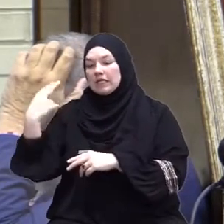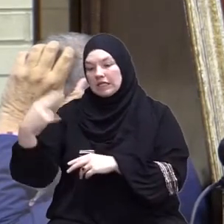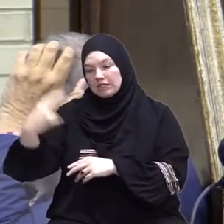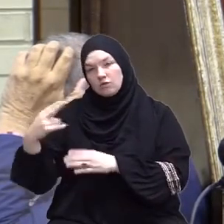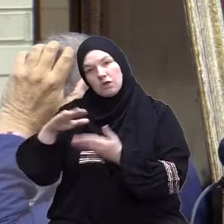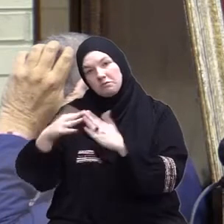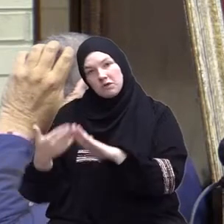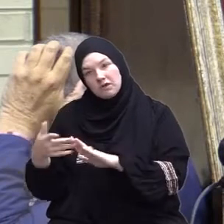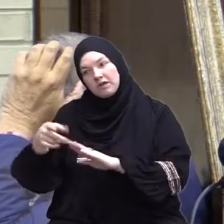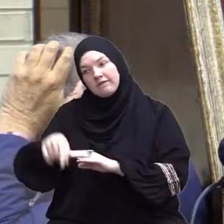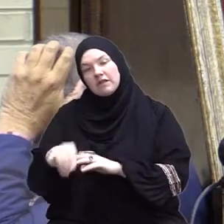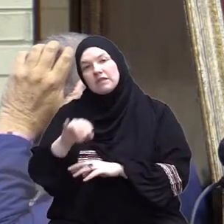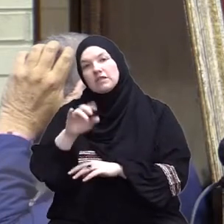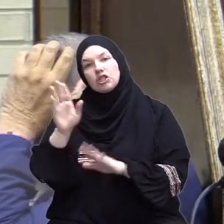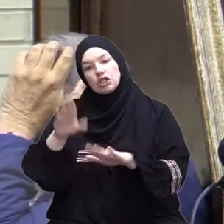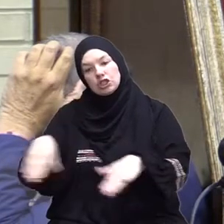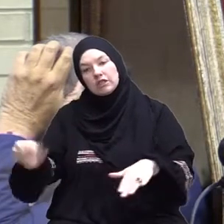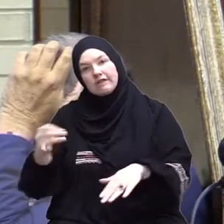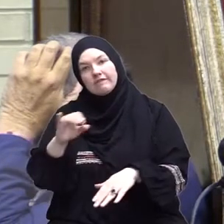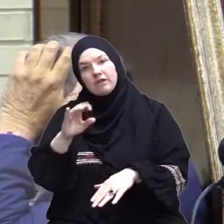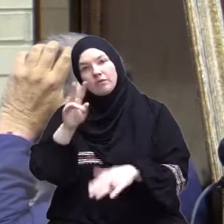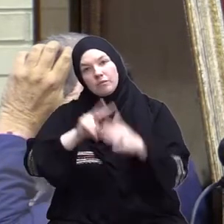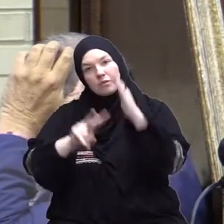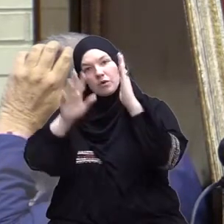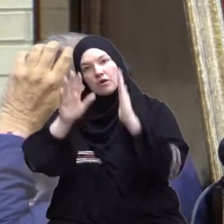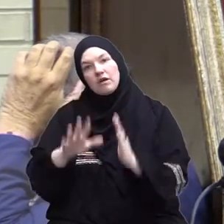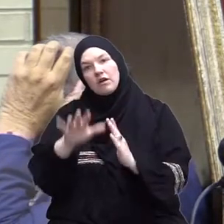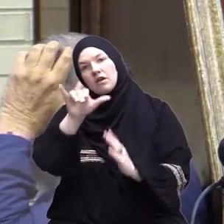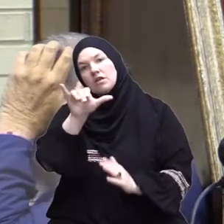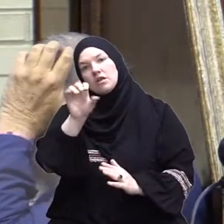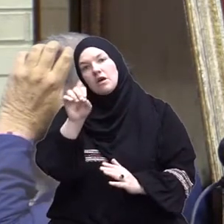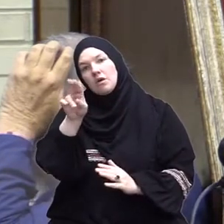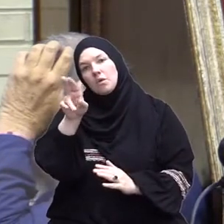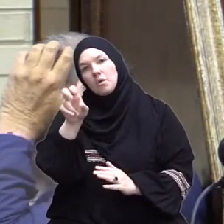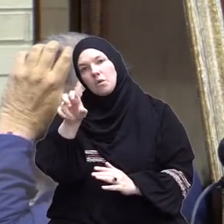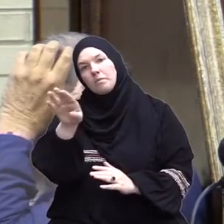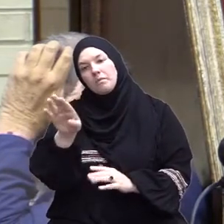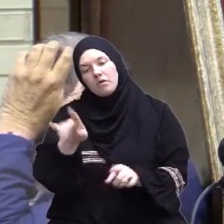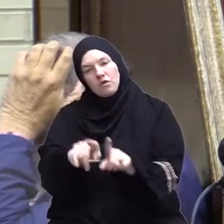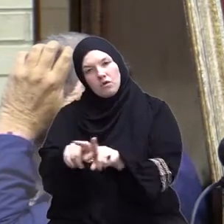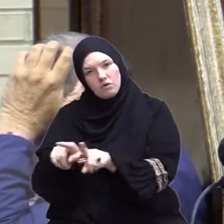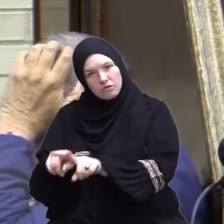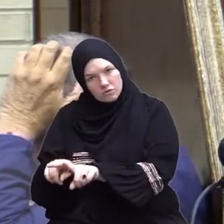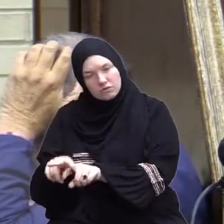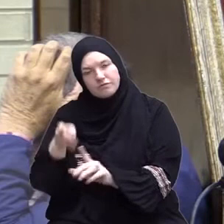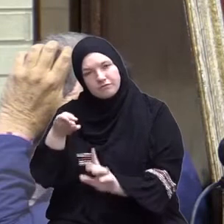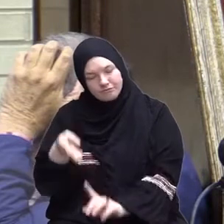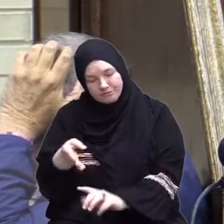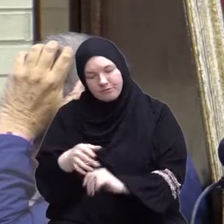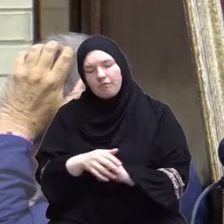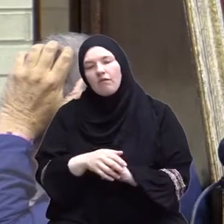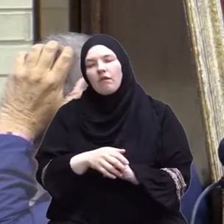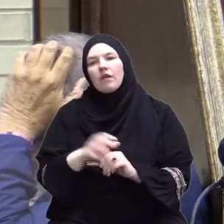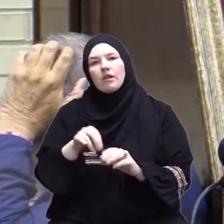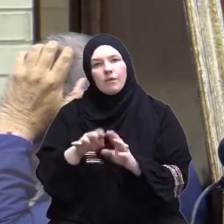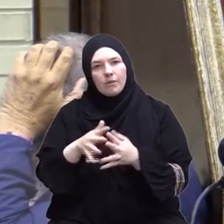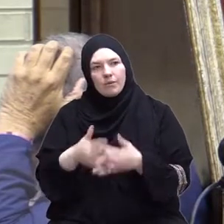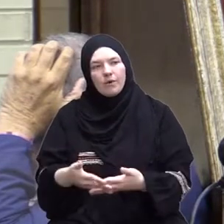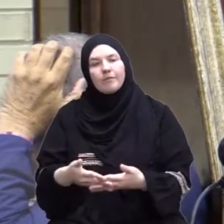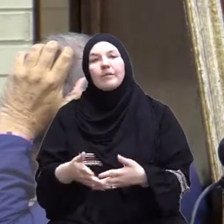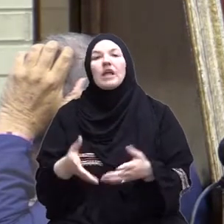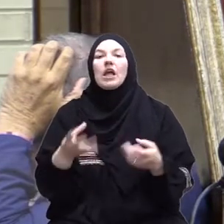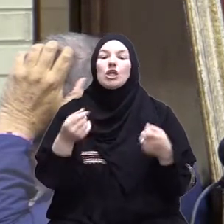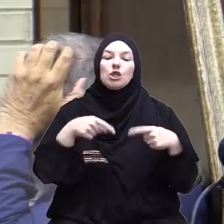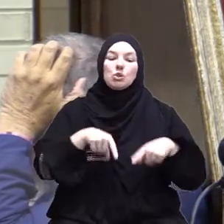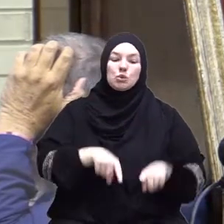historical community of the children of Prophet Yaqub, whose name is also Israel, and the